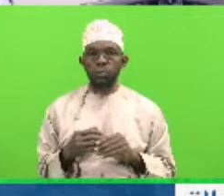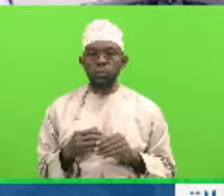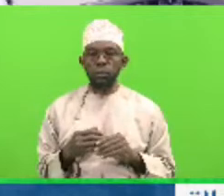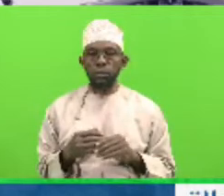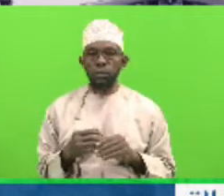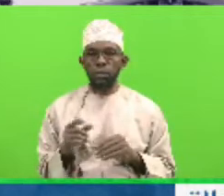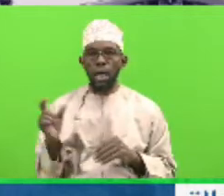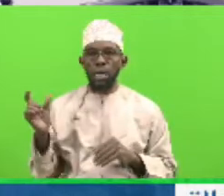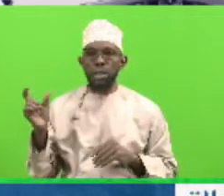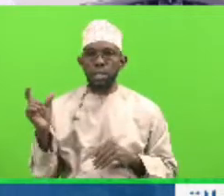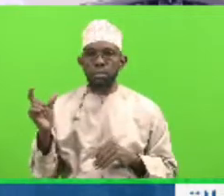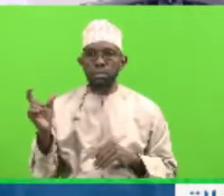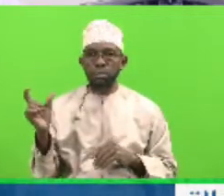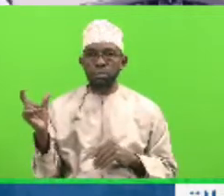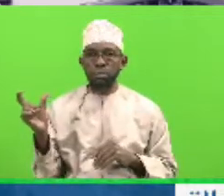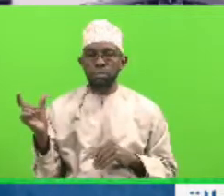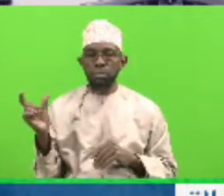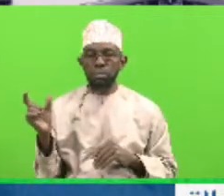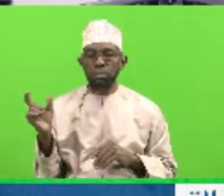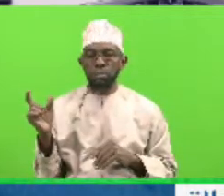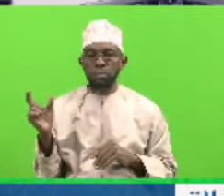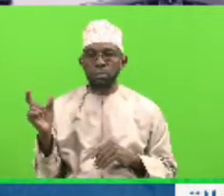In Islam,